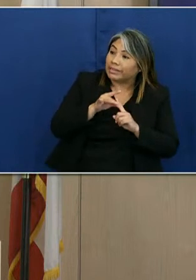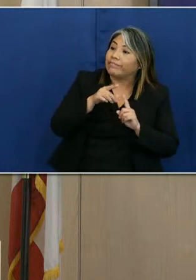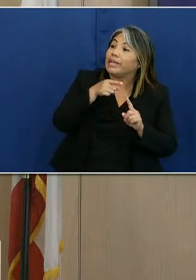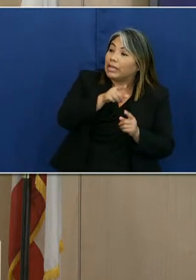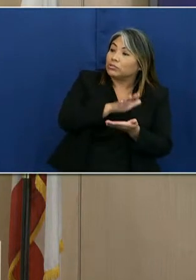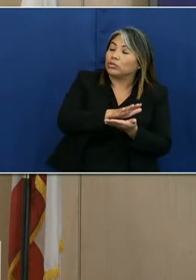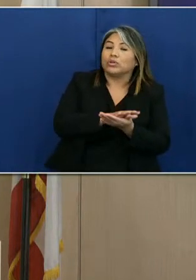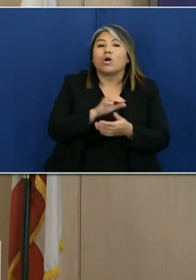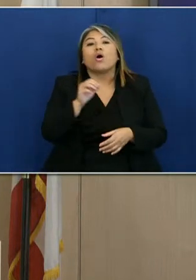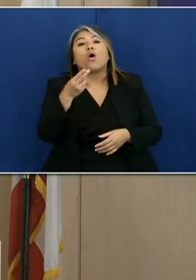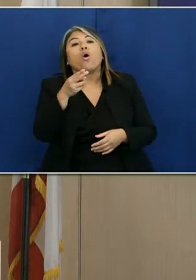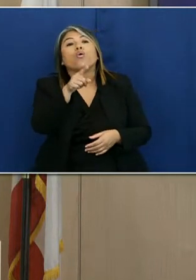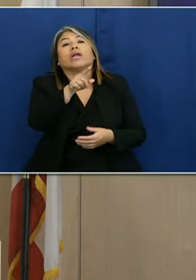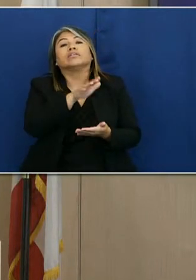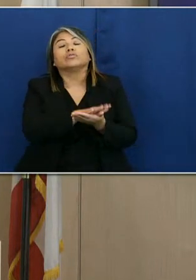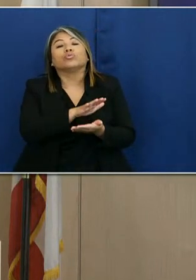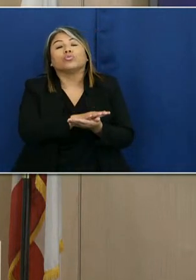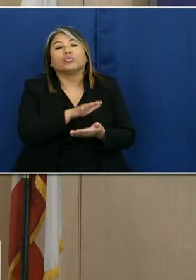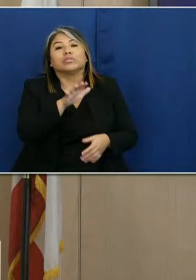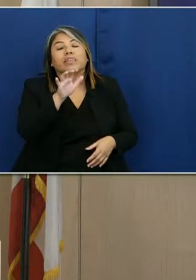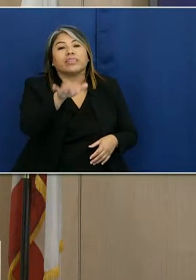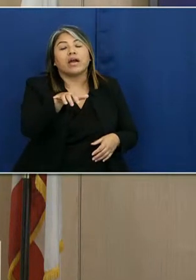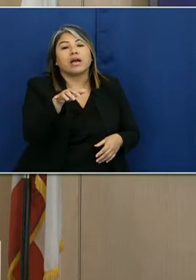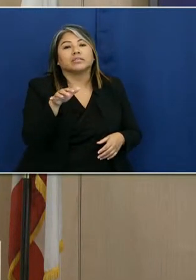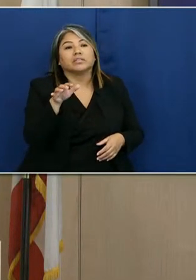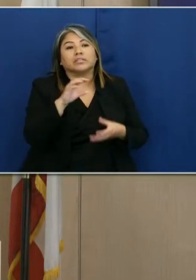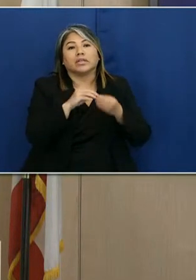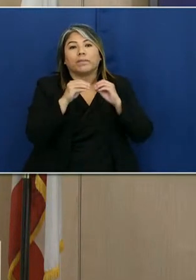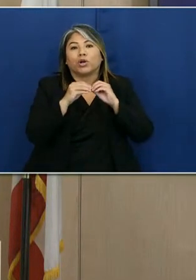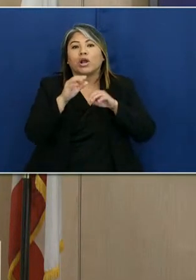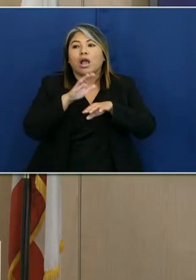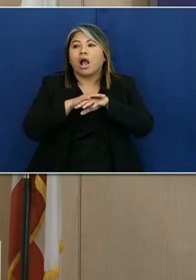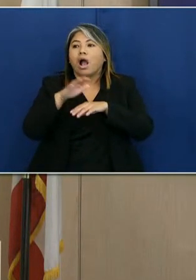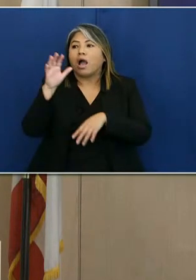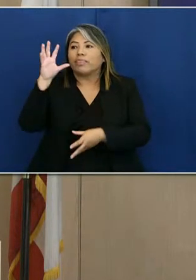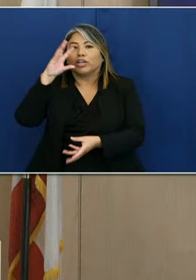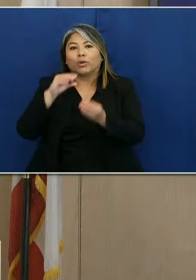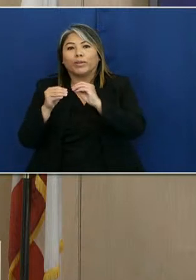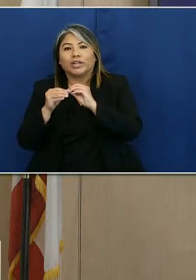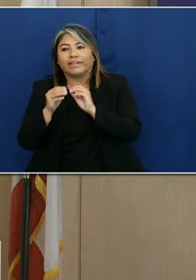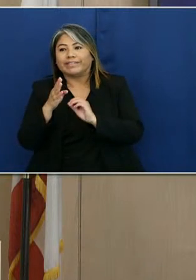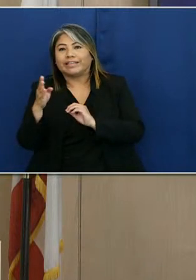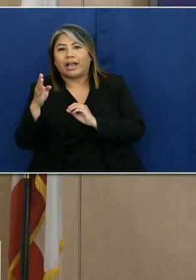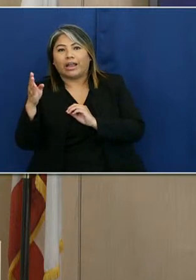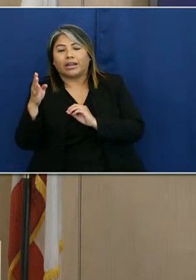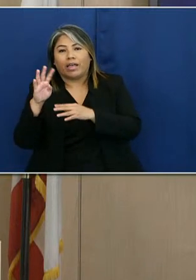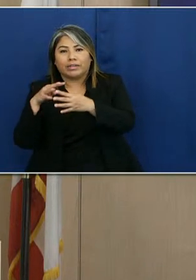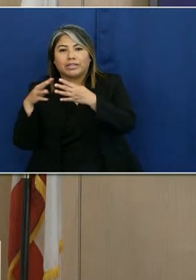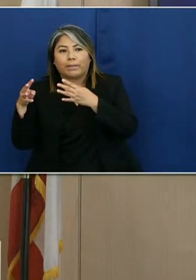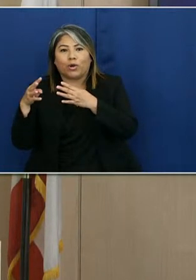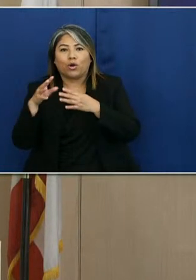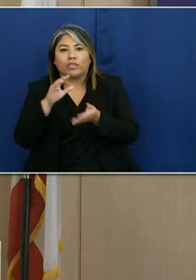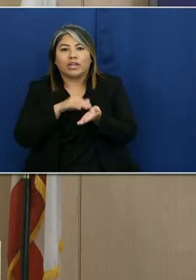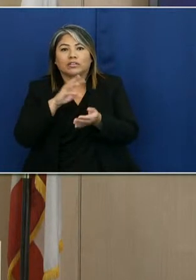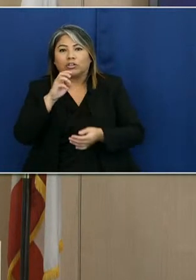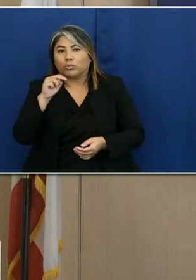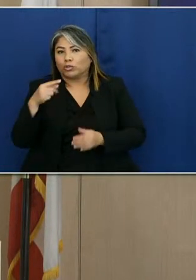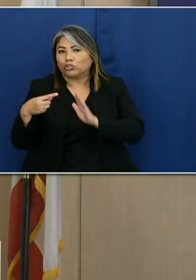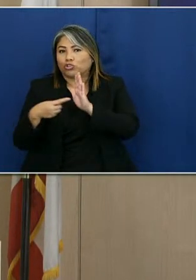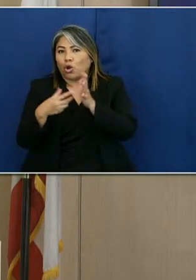tested positive in schools? Well, that's actually the number that's on the cumulative side on that table that Dr. Wooten showed.